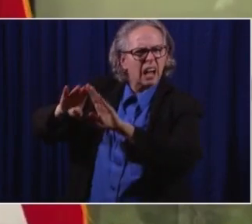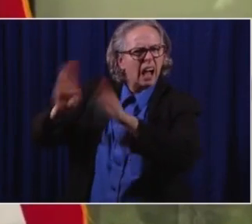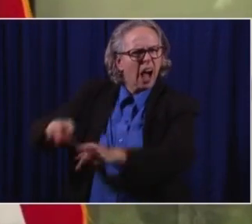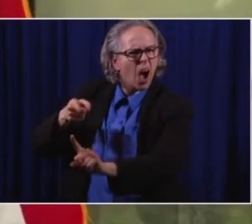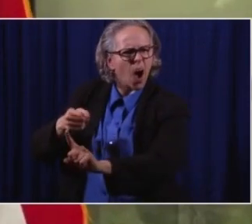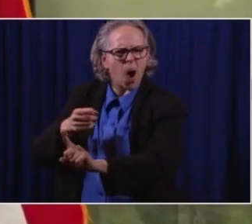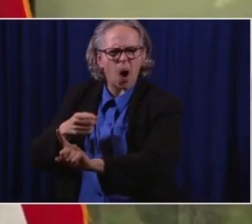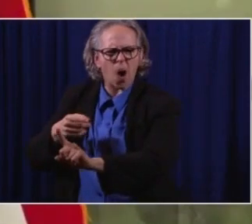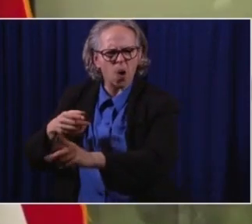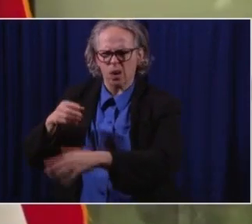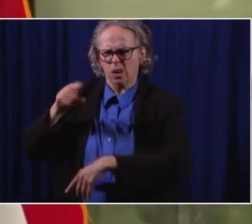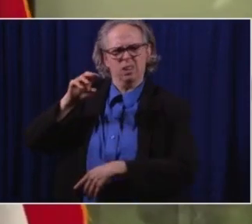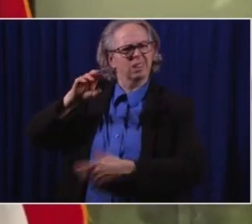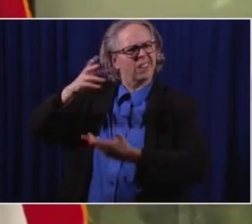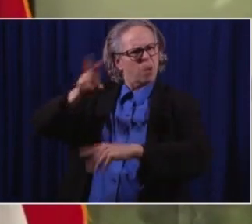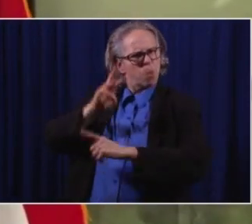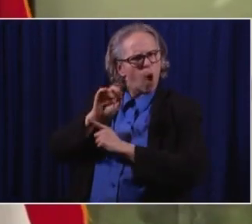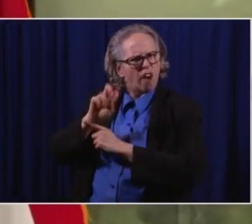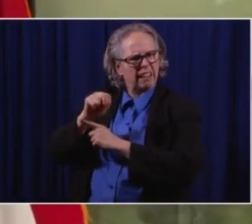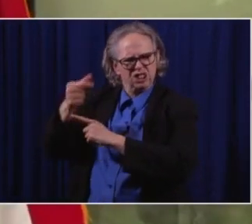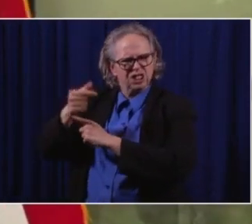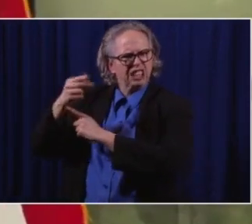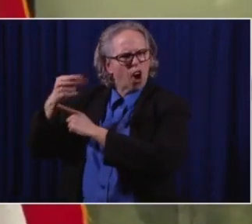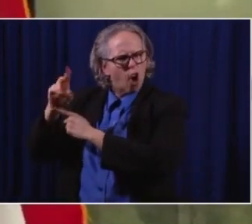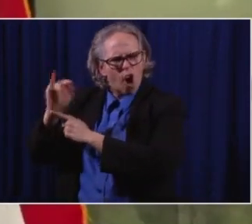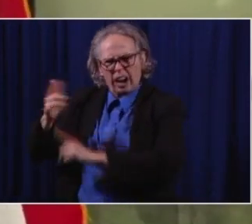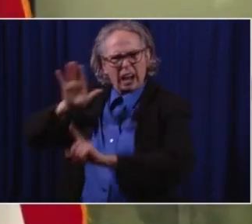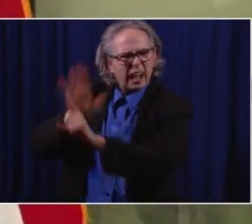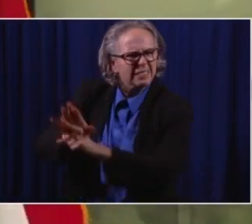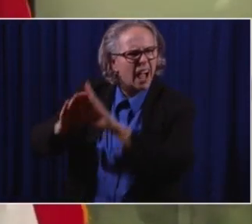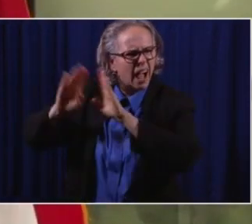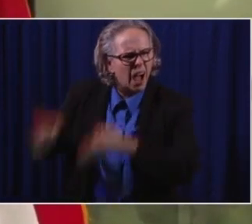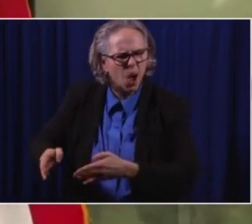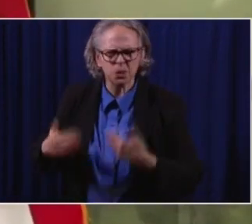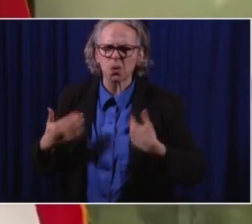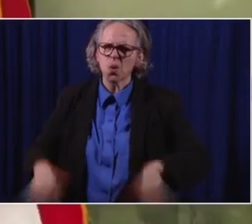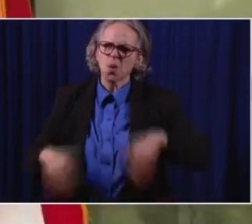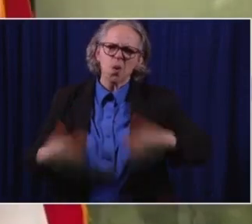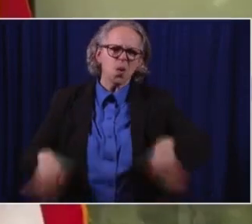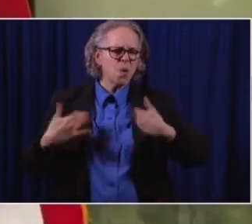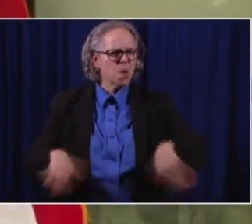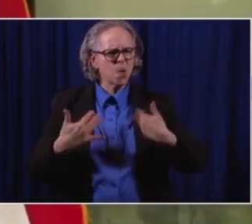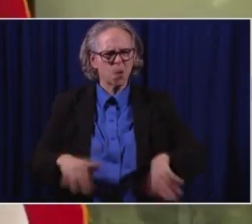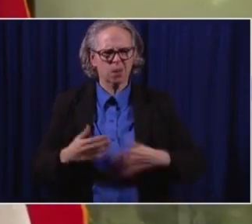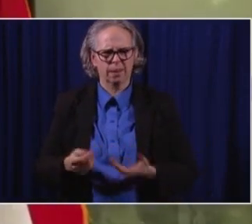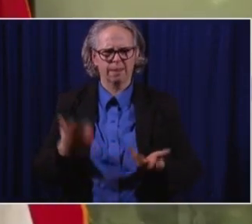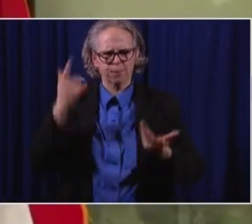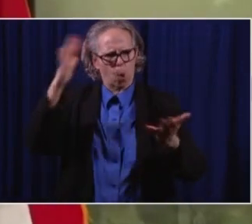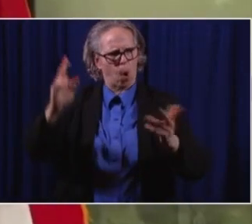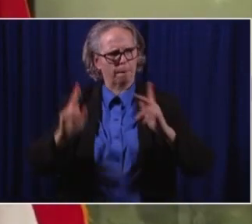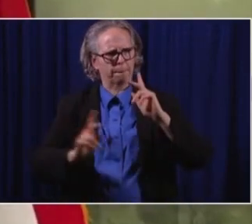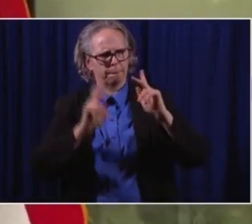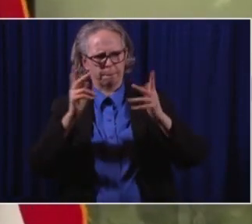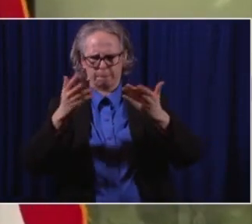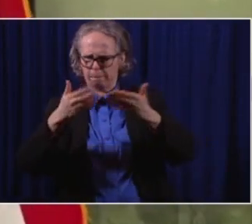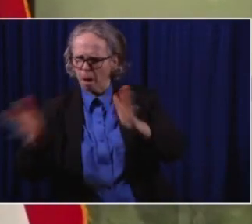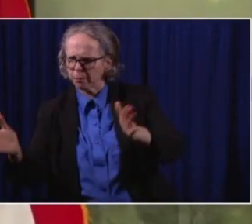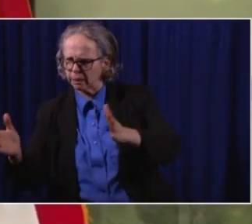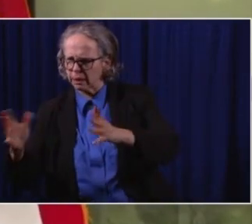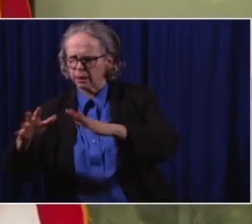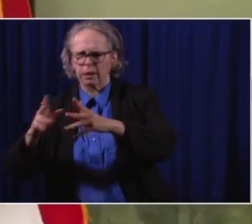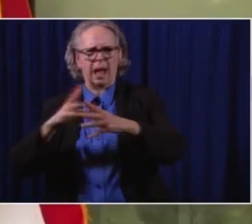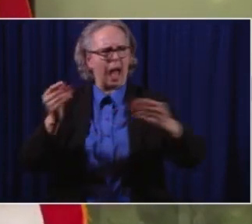G. Harding. So it's a really, when you talk about a public-private partnership, it's really a great thing to see. And